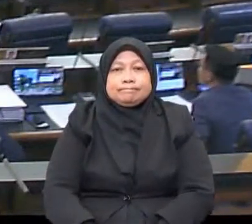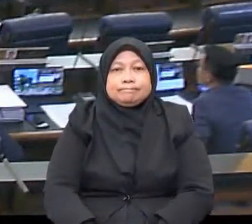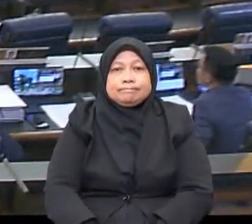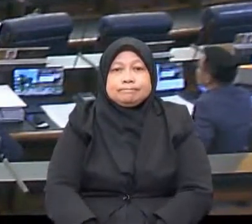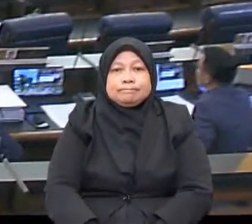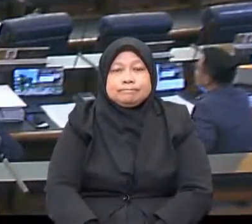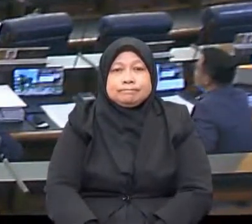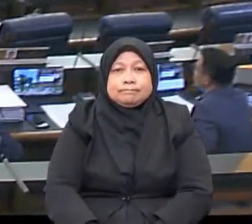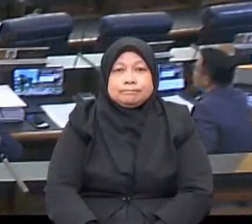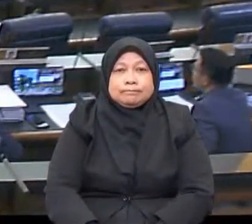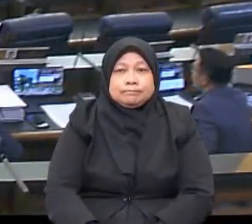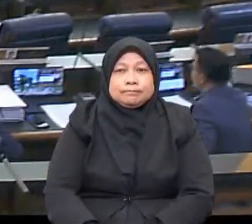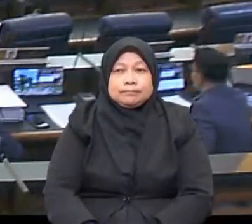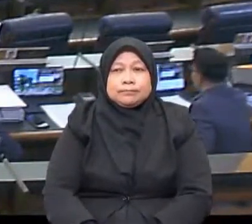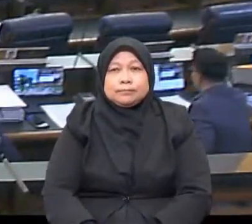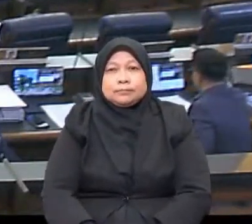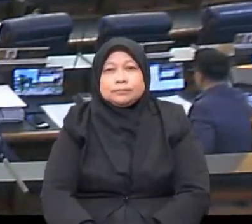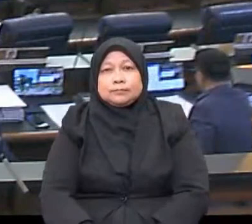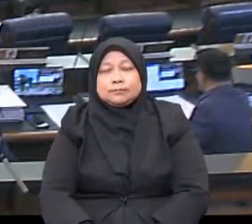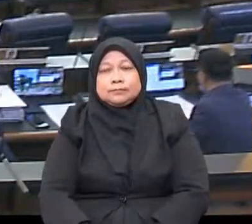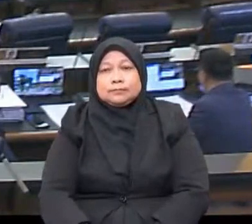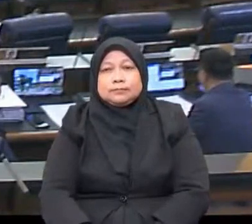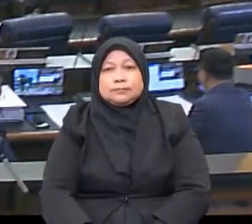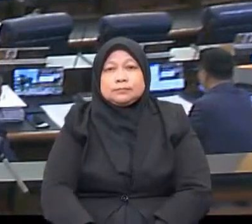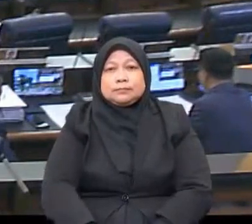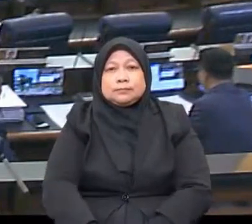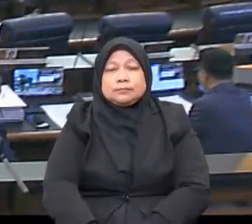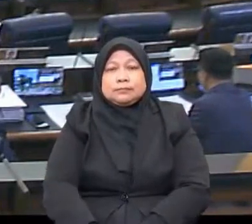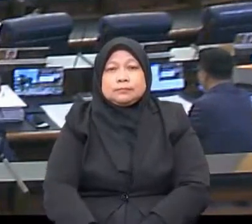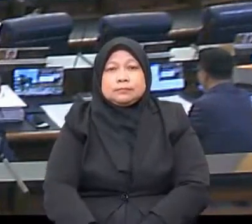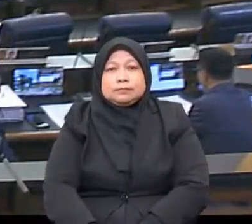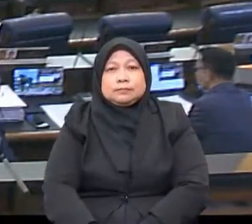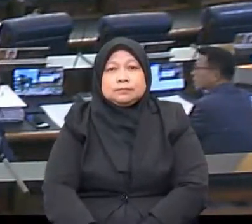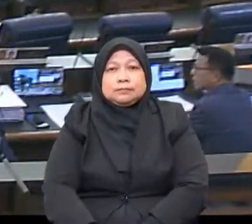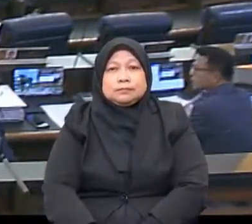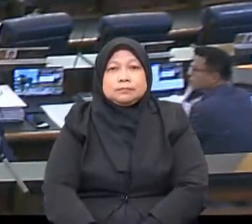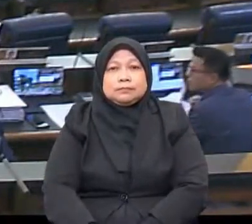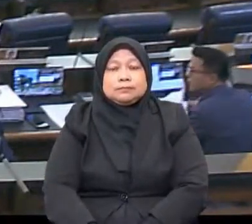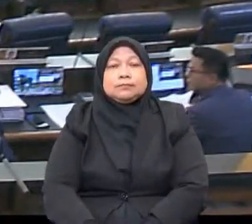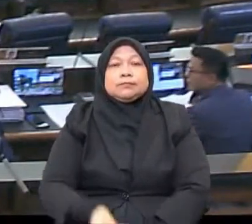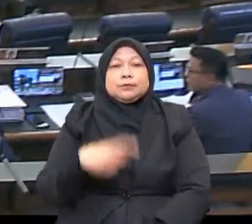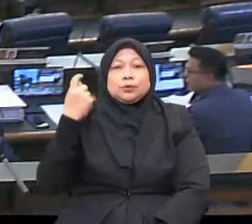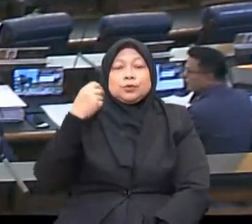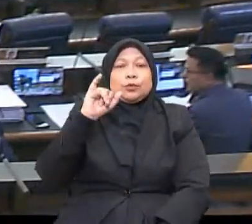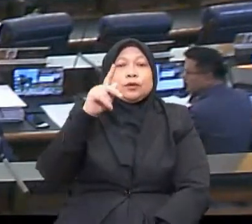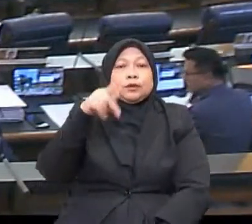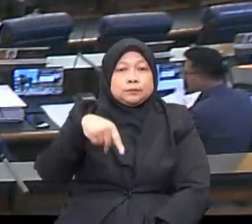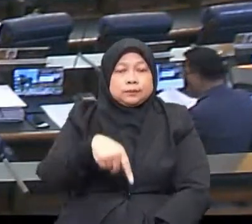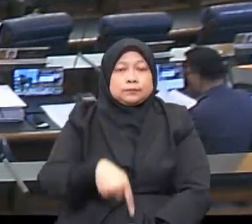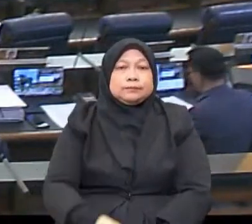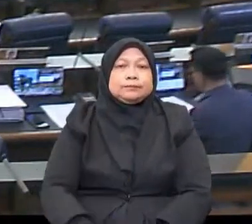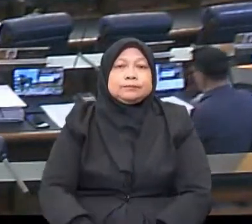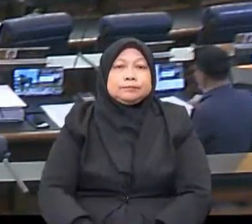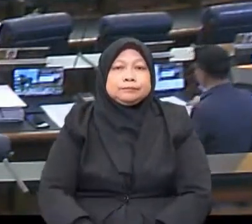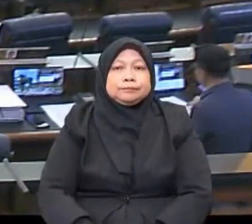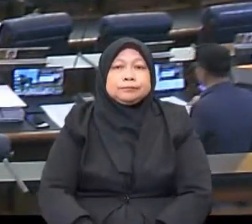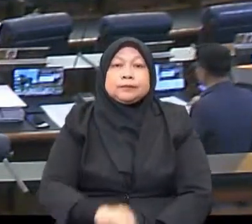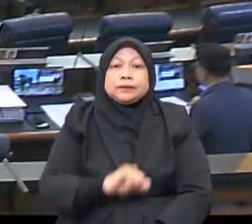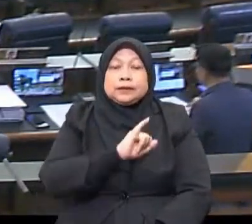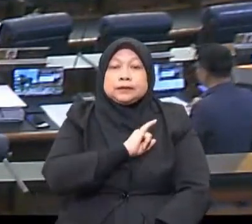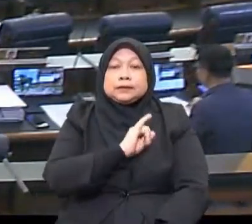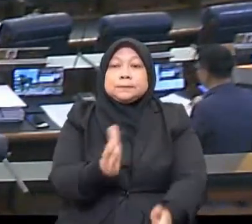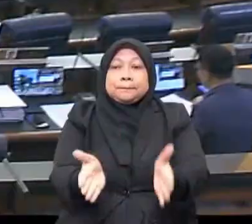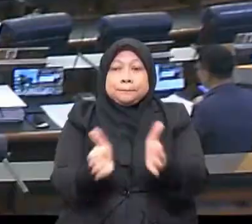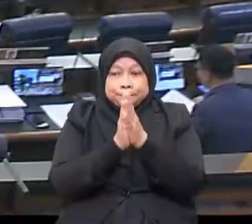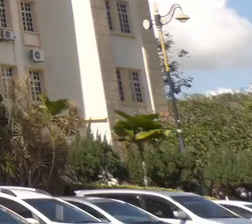the government's plans to allow other institutions to offer cardiothoracic specialist courses to address the country's shortage of